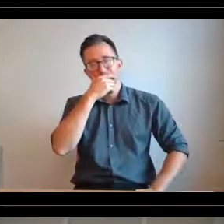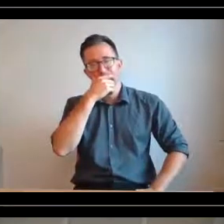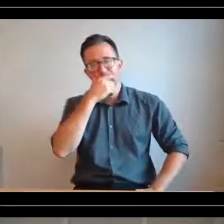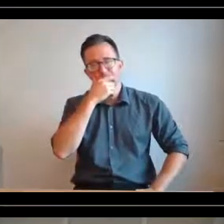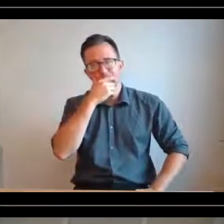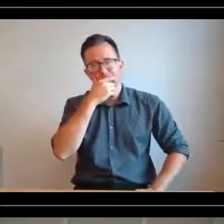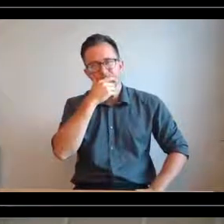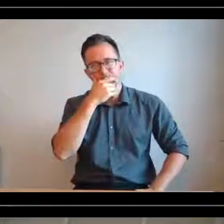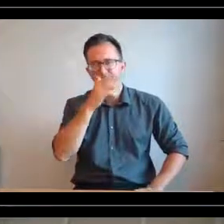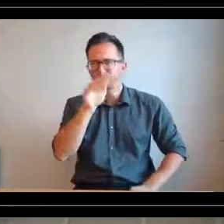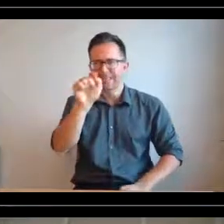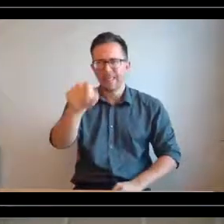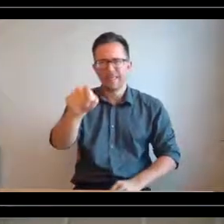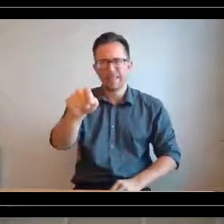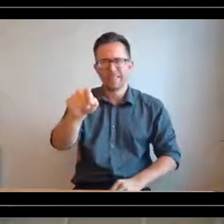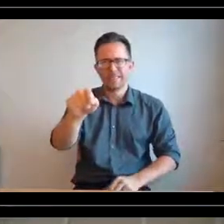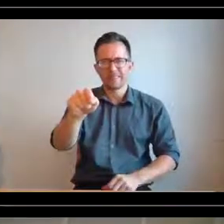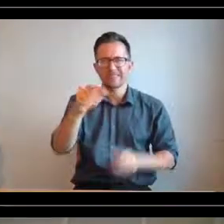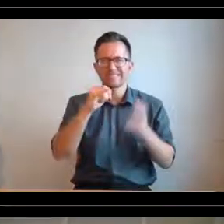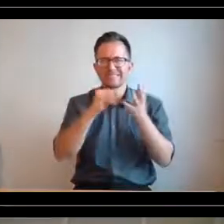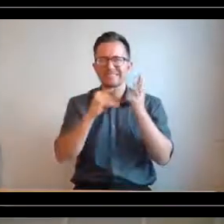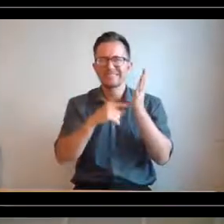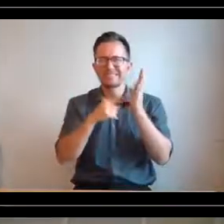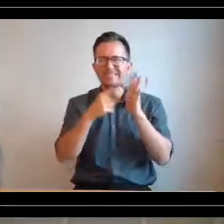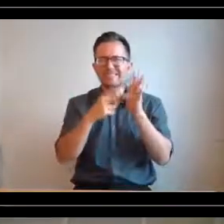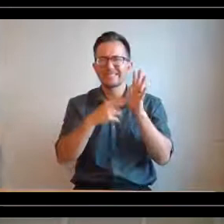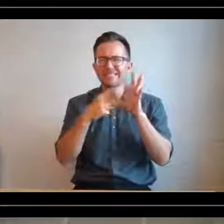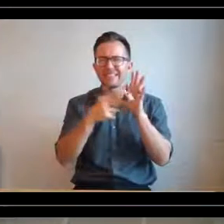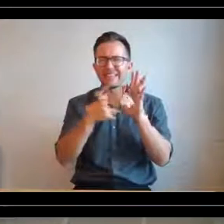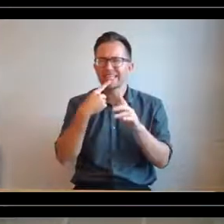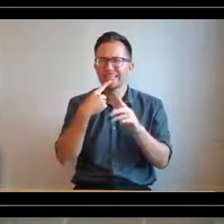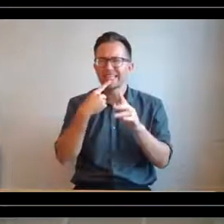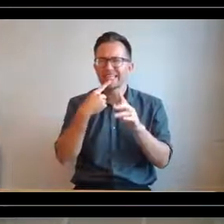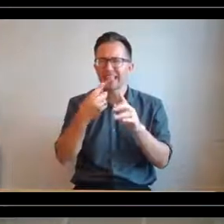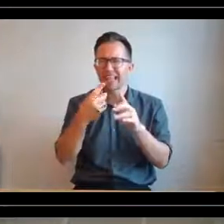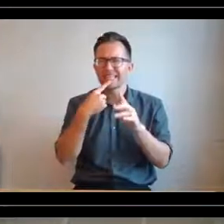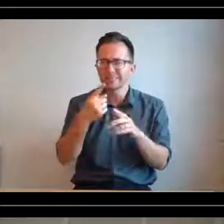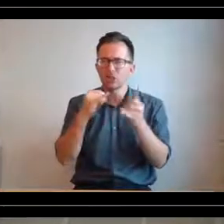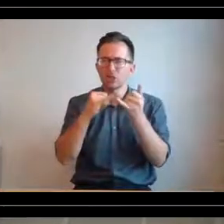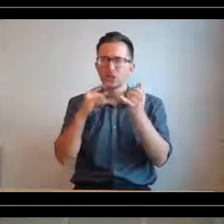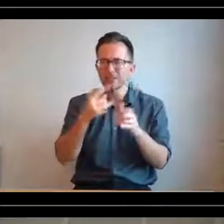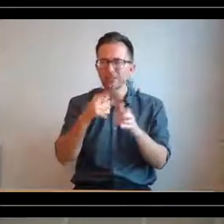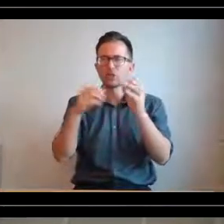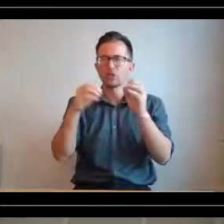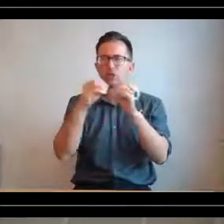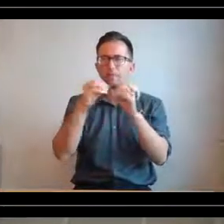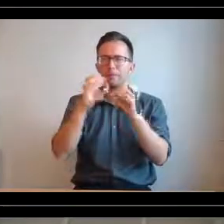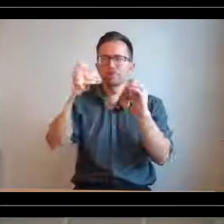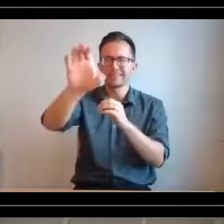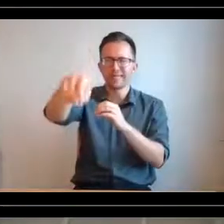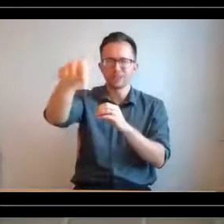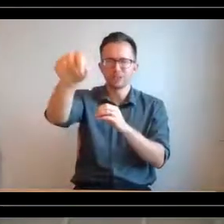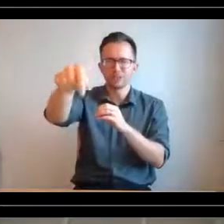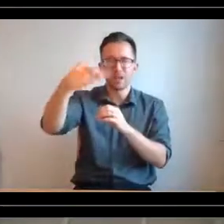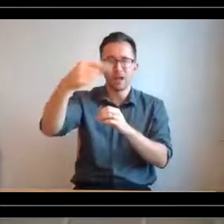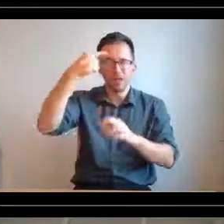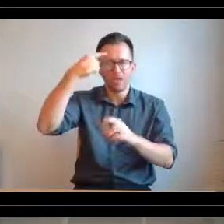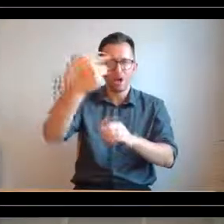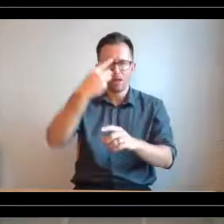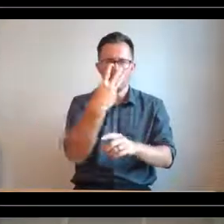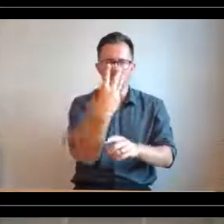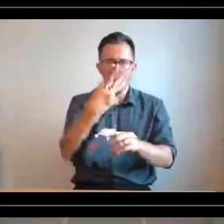the smaller ones, I believe. I think we're talking a substation here, aren't we? And I think it's a 3 by